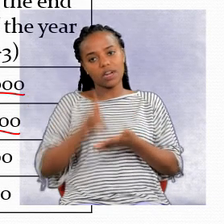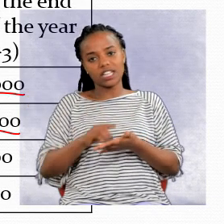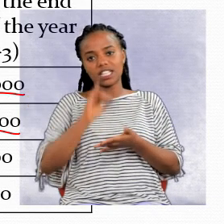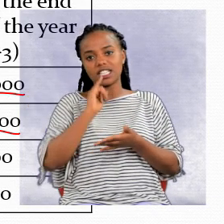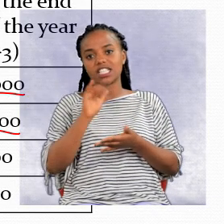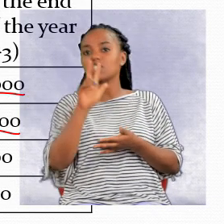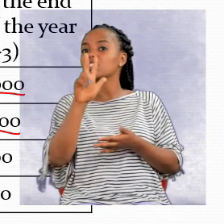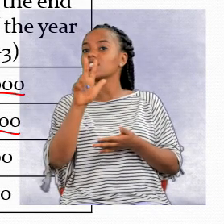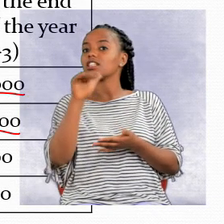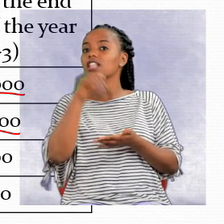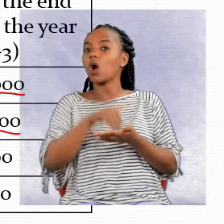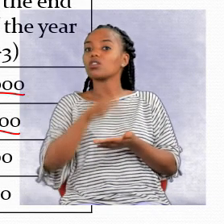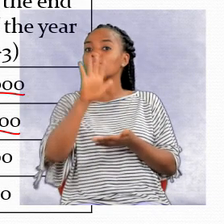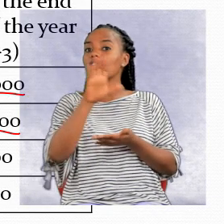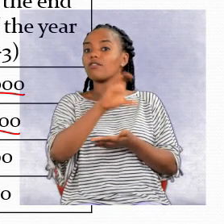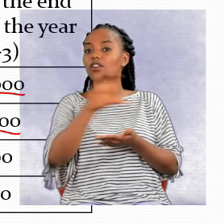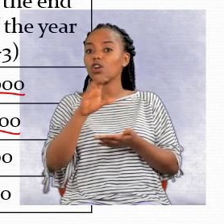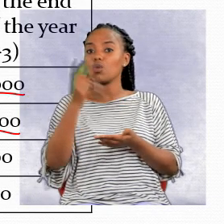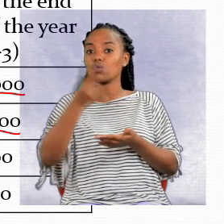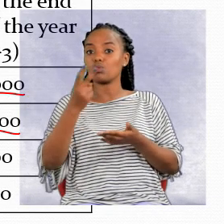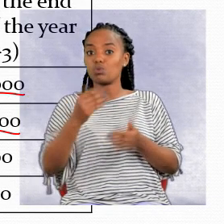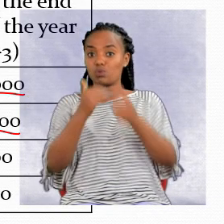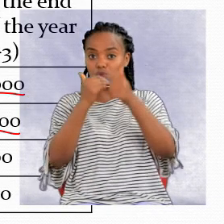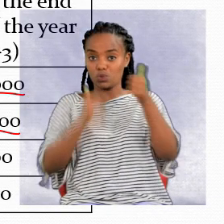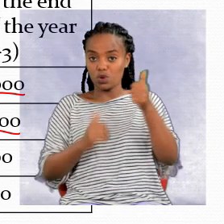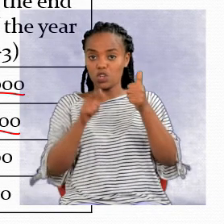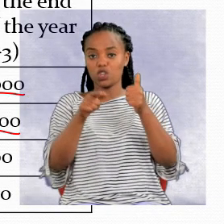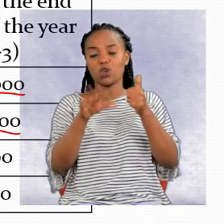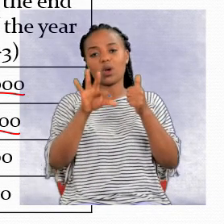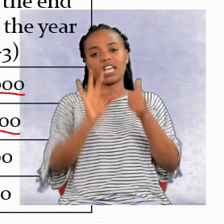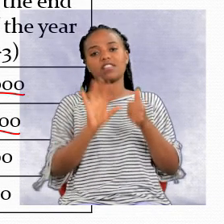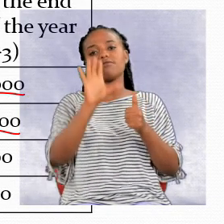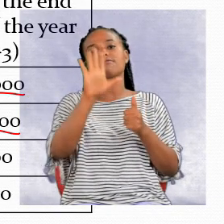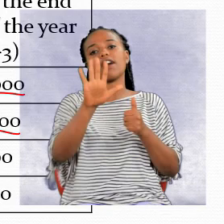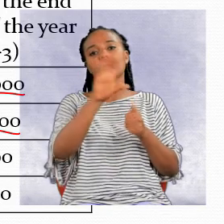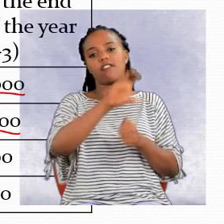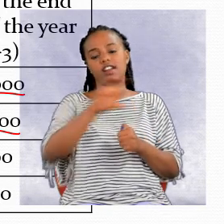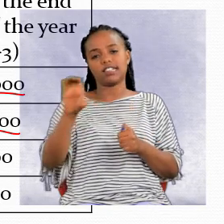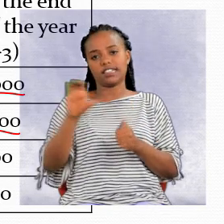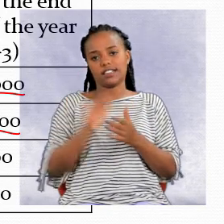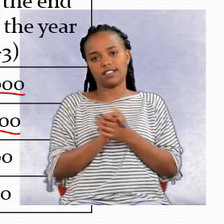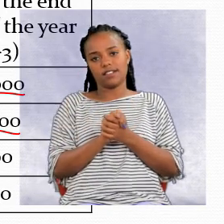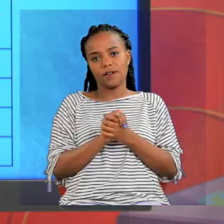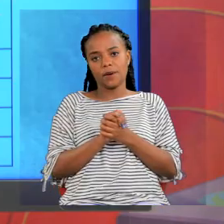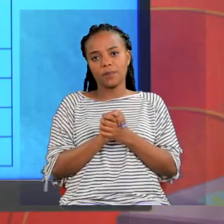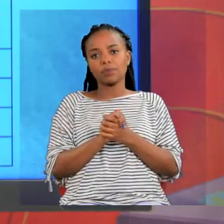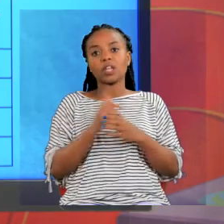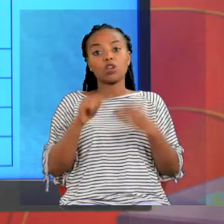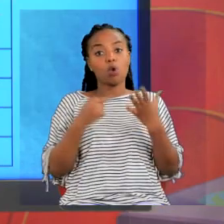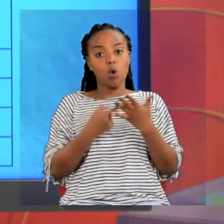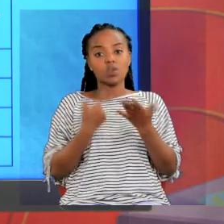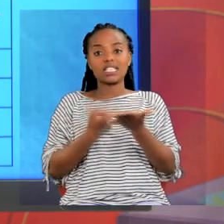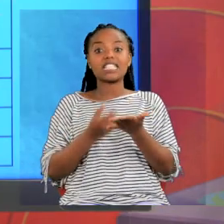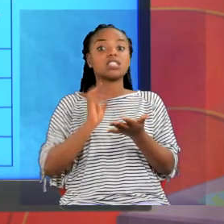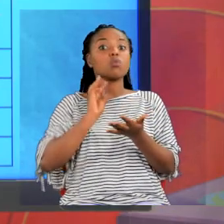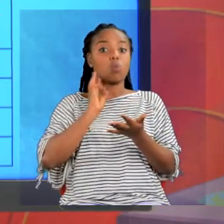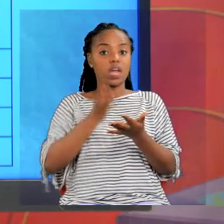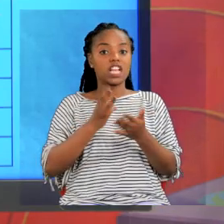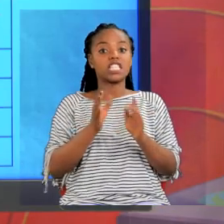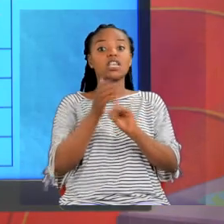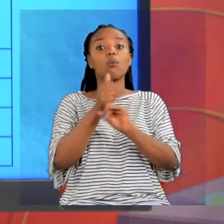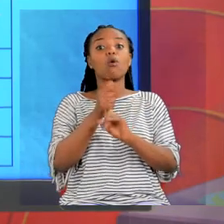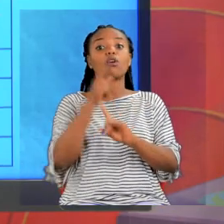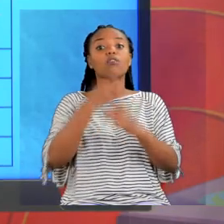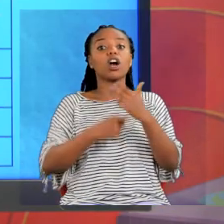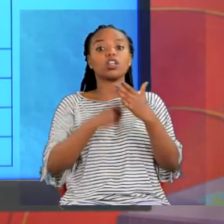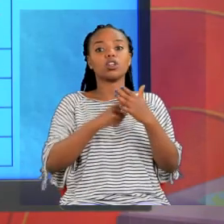is 3,500. When you take the difference, you'll have 500. You'll have 500. So this will be the book value